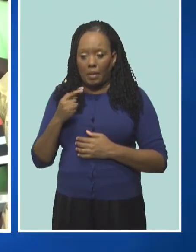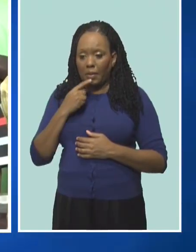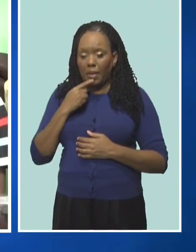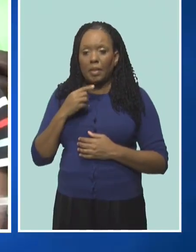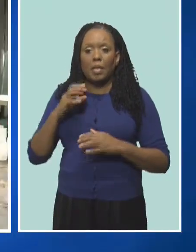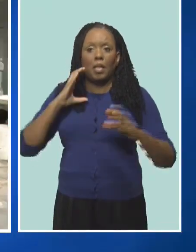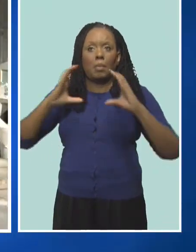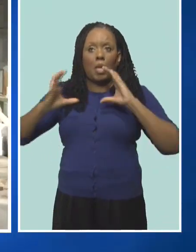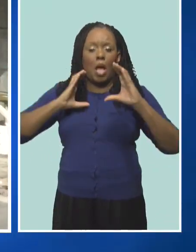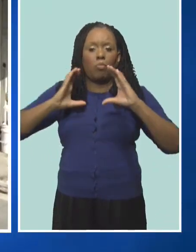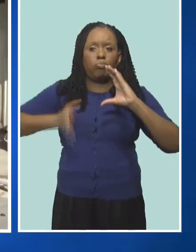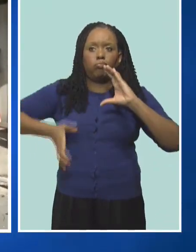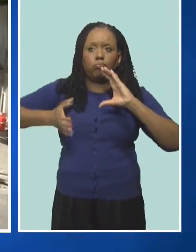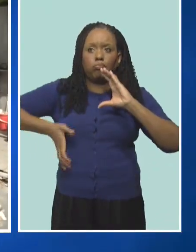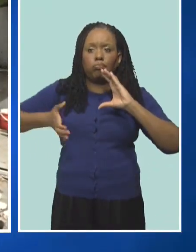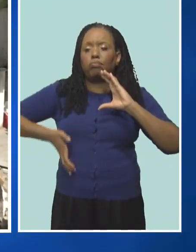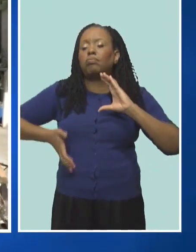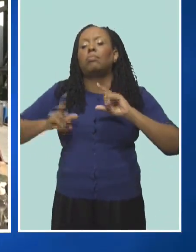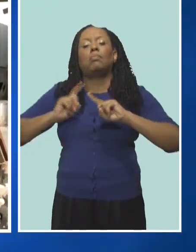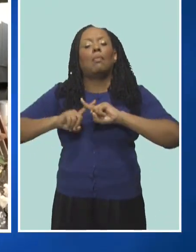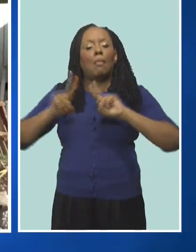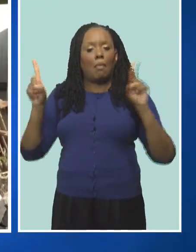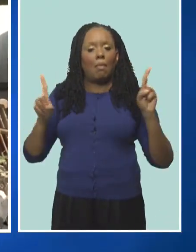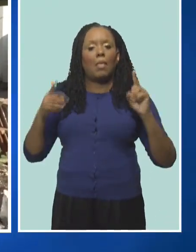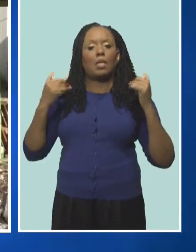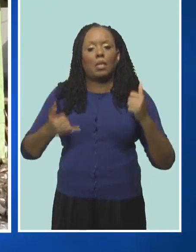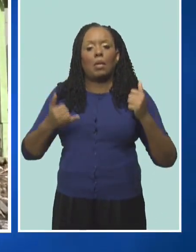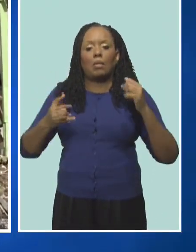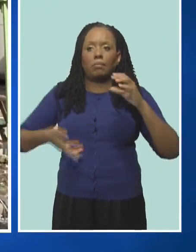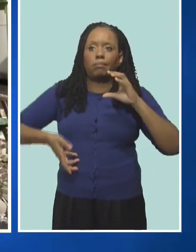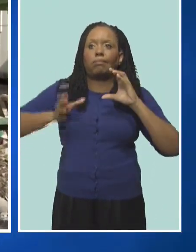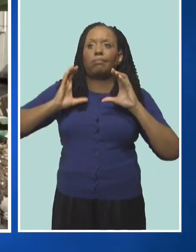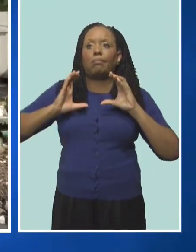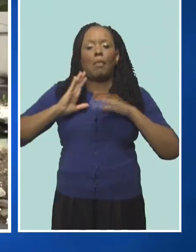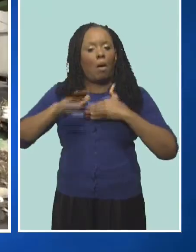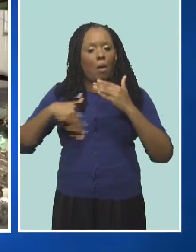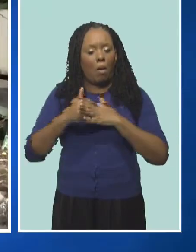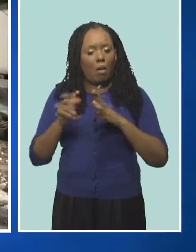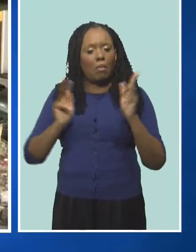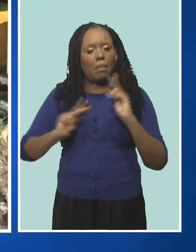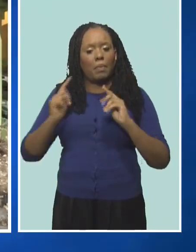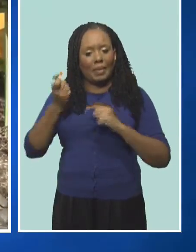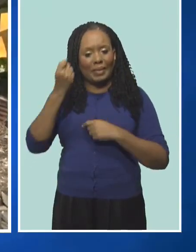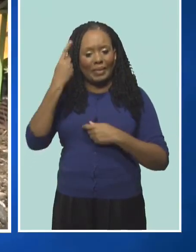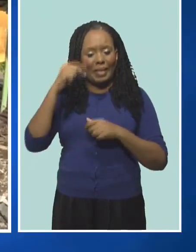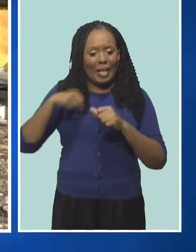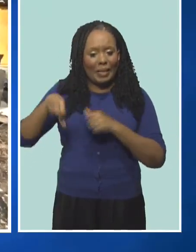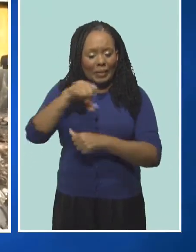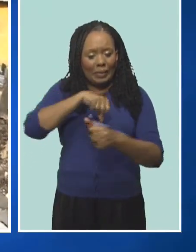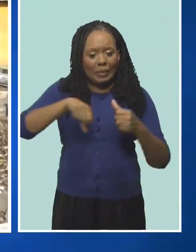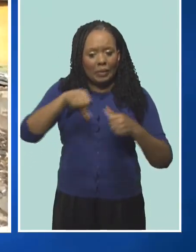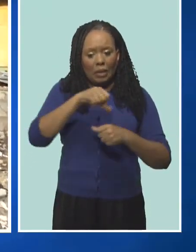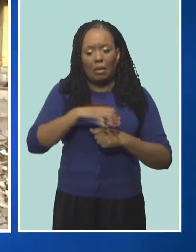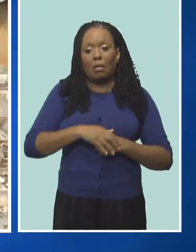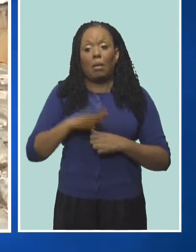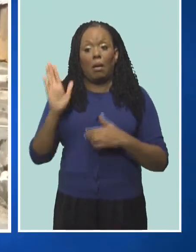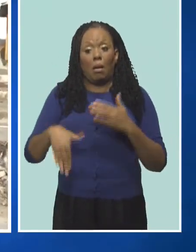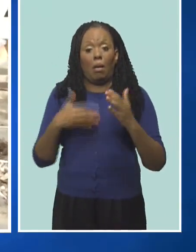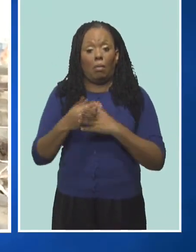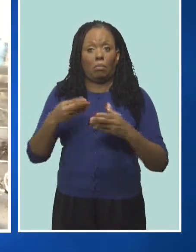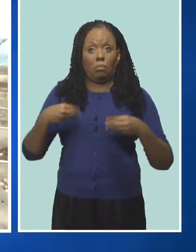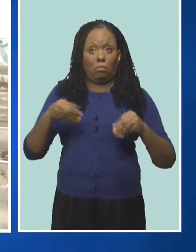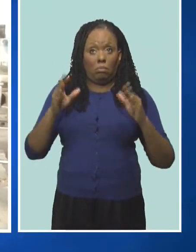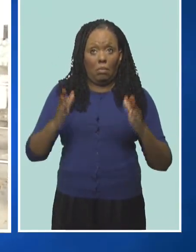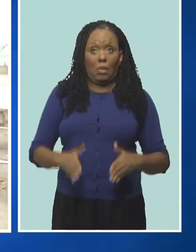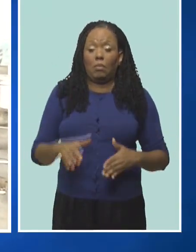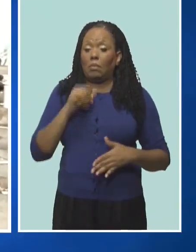in communication, but notes they are all on the same page now. She says all vendors and artisans will not